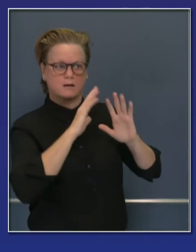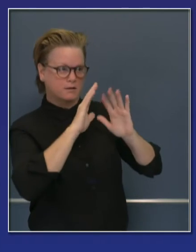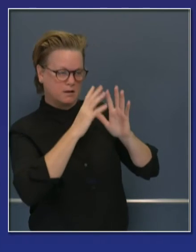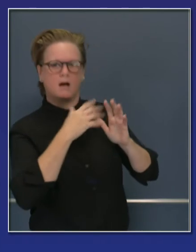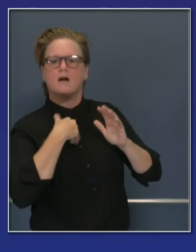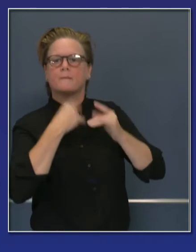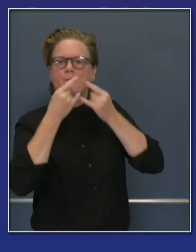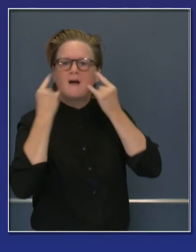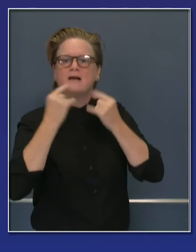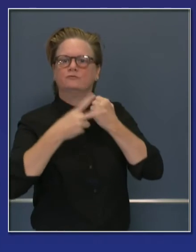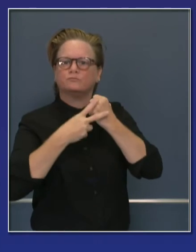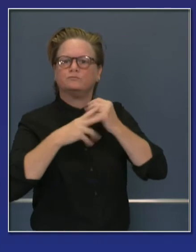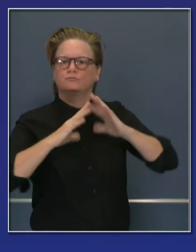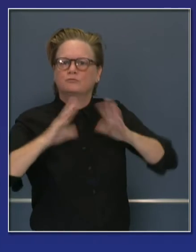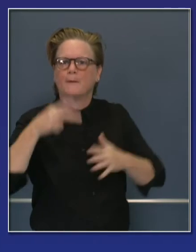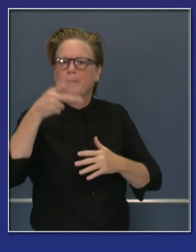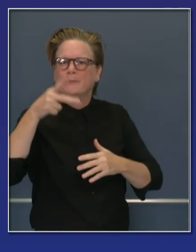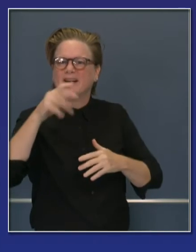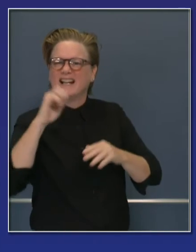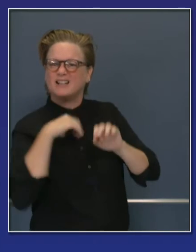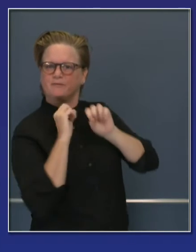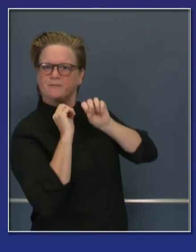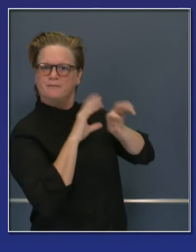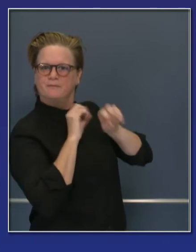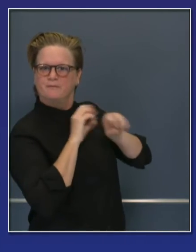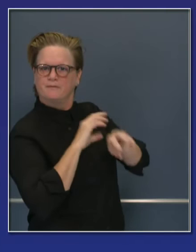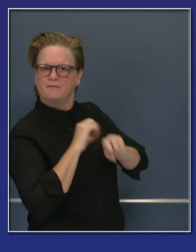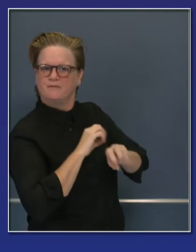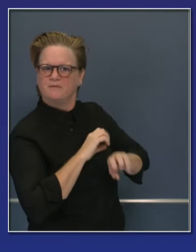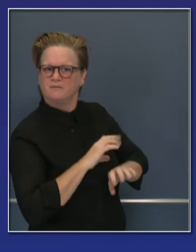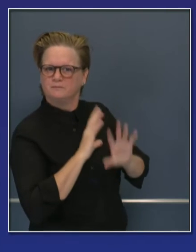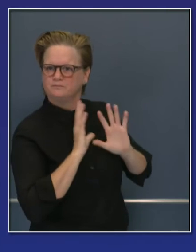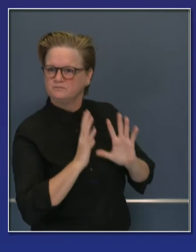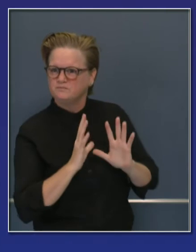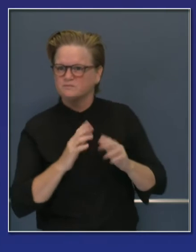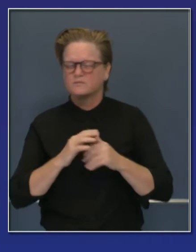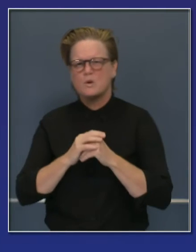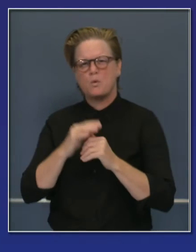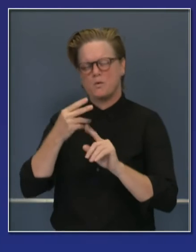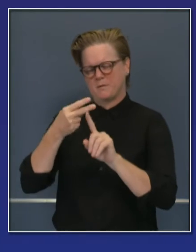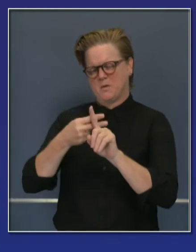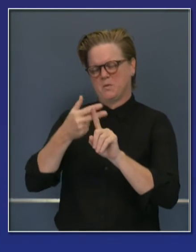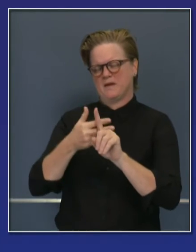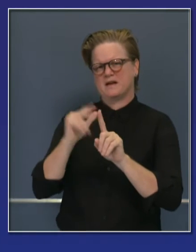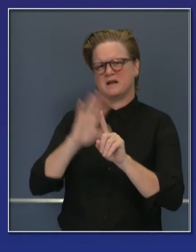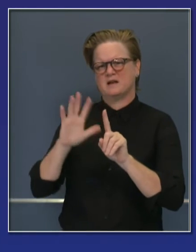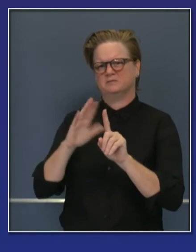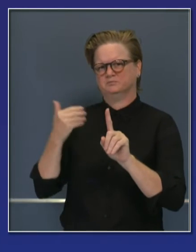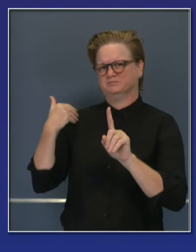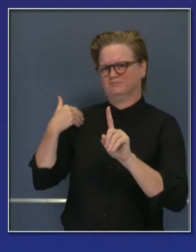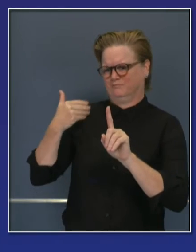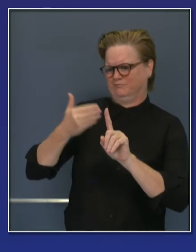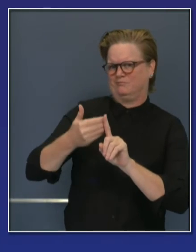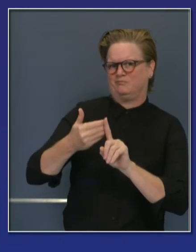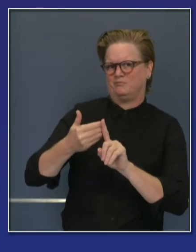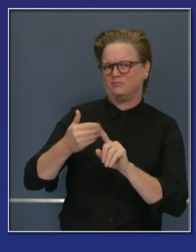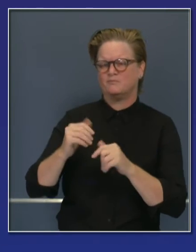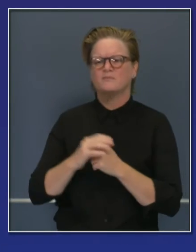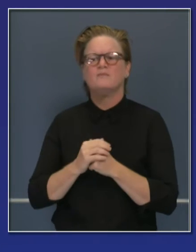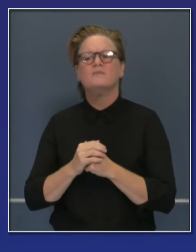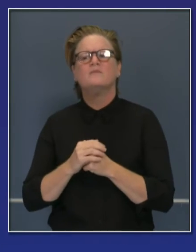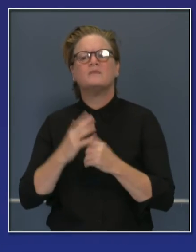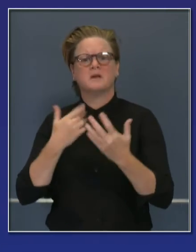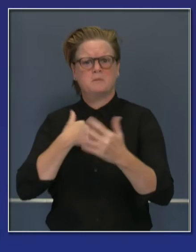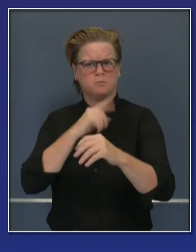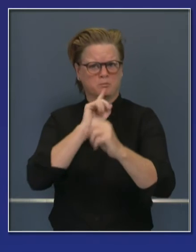tiered status that we put into effect. Testing has improved substantially since the beginning of this